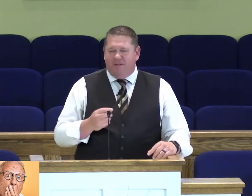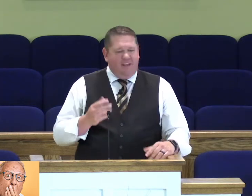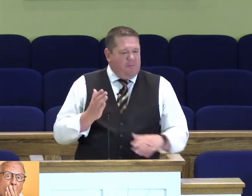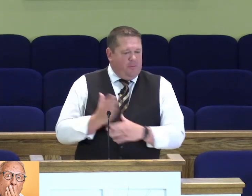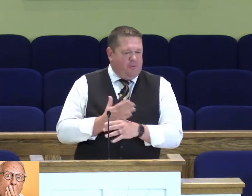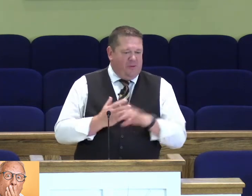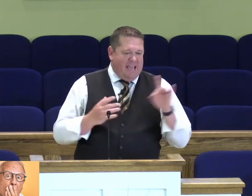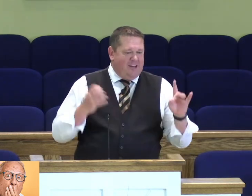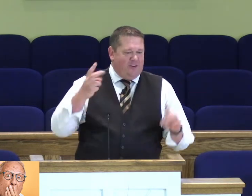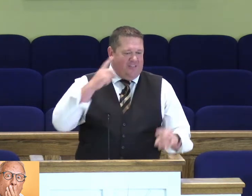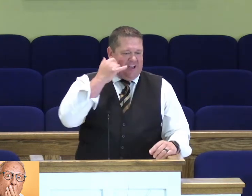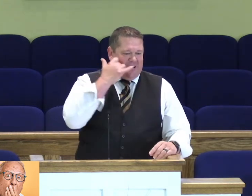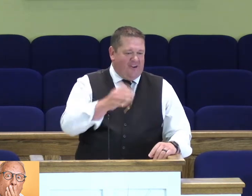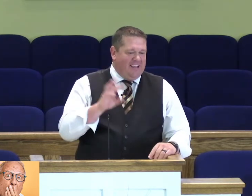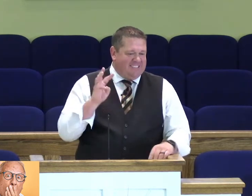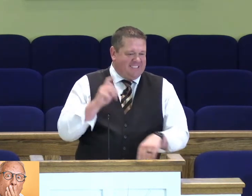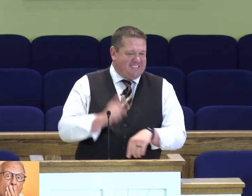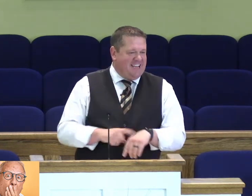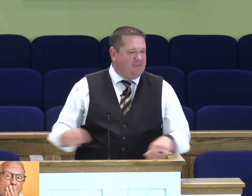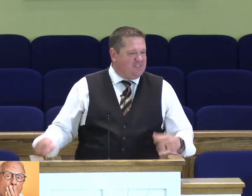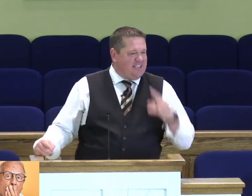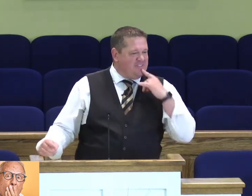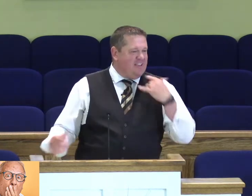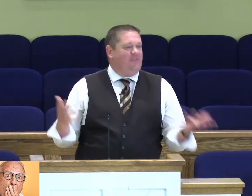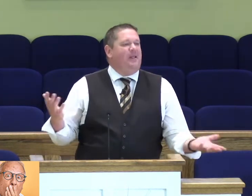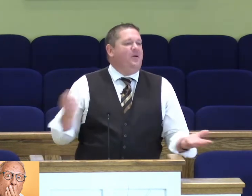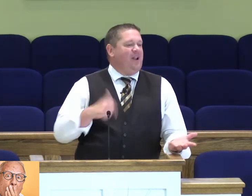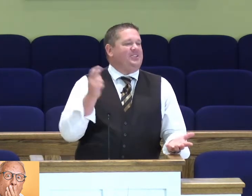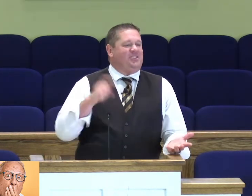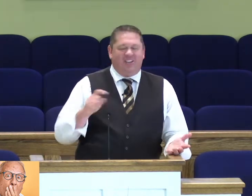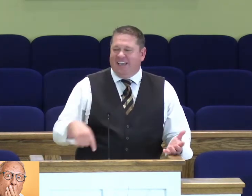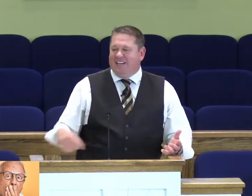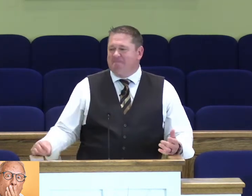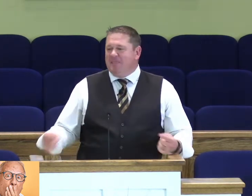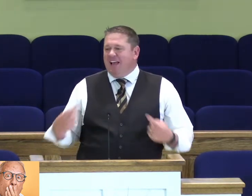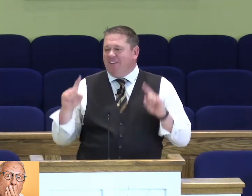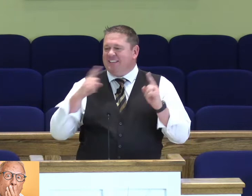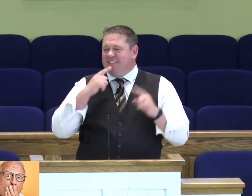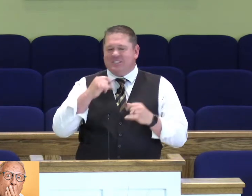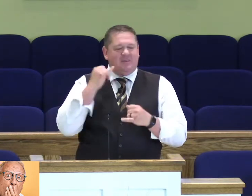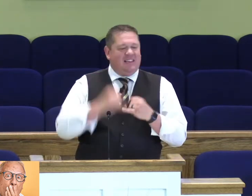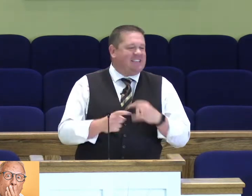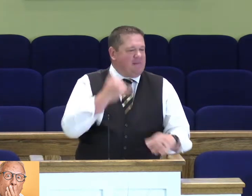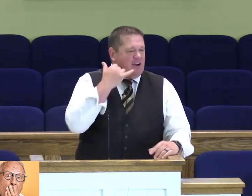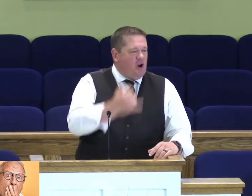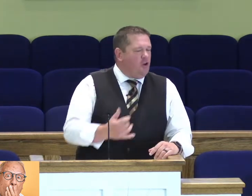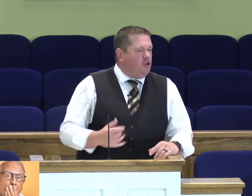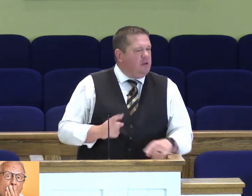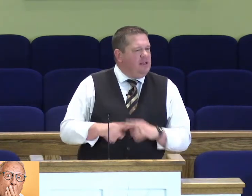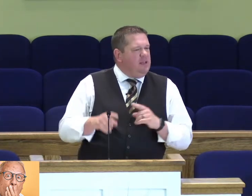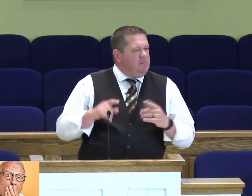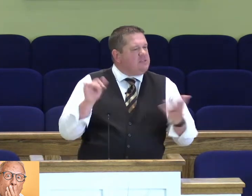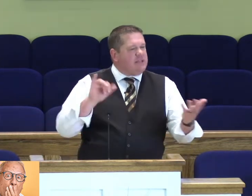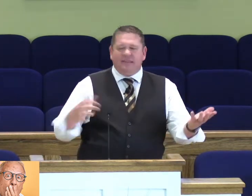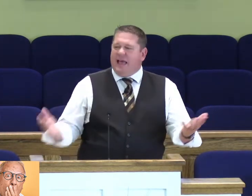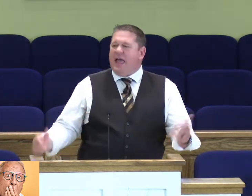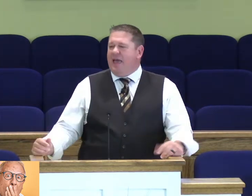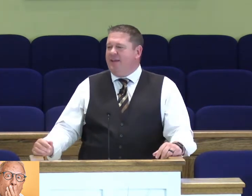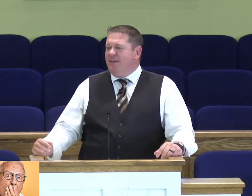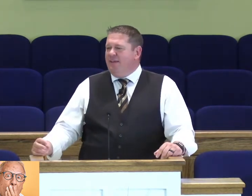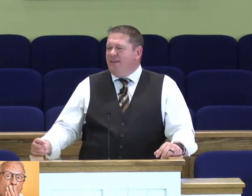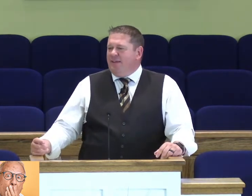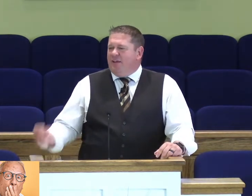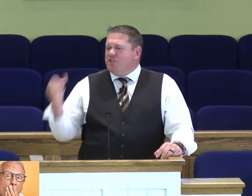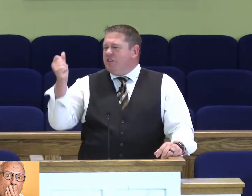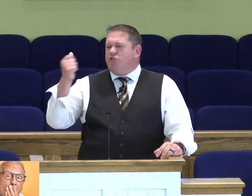She's sleeping. But between 8 and noon, I think I called her like six times. And she kept saying, what else do you need? And I finally said, this will be the last time I call you. But it's like